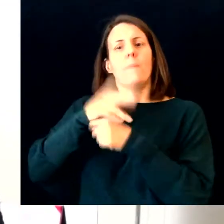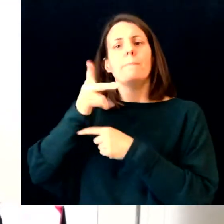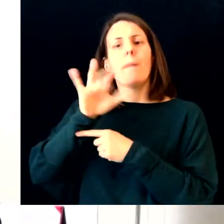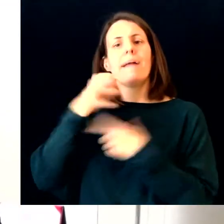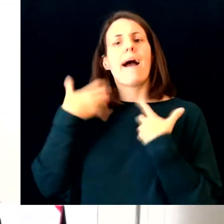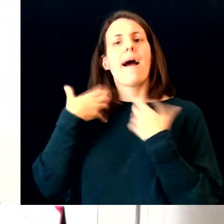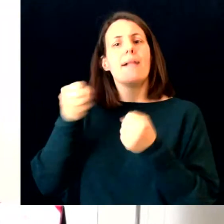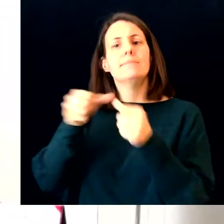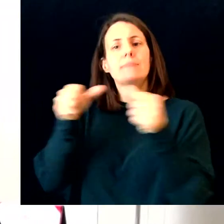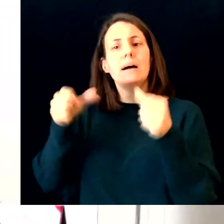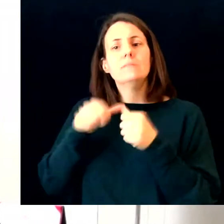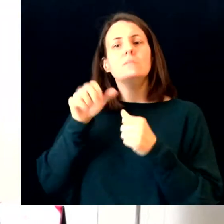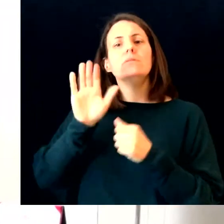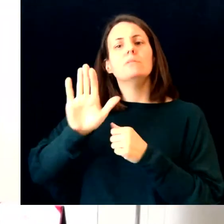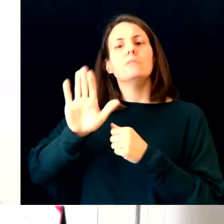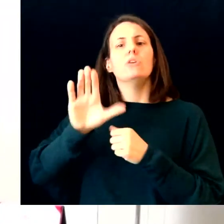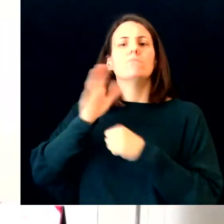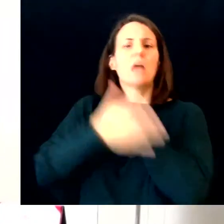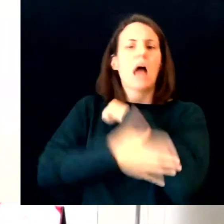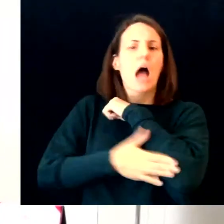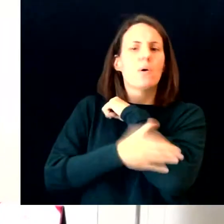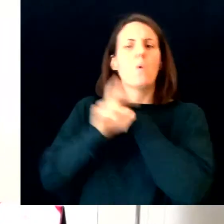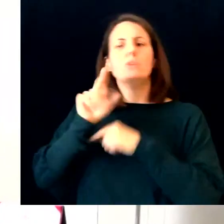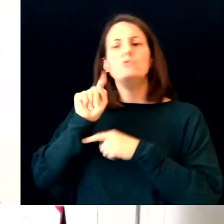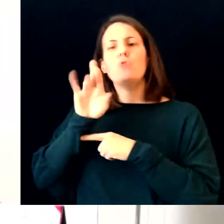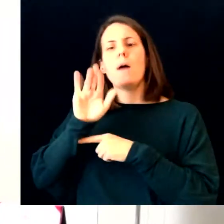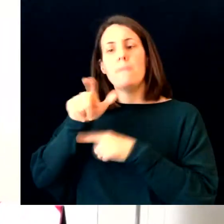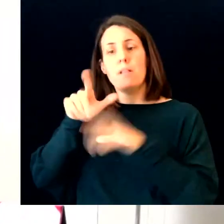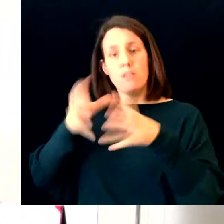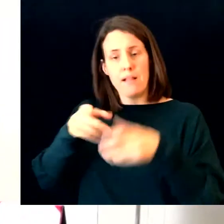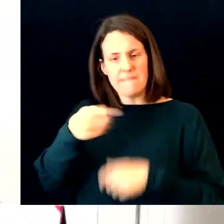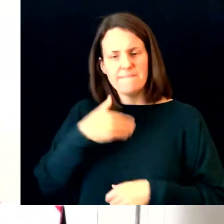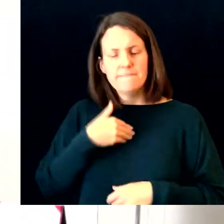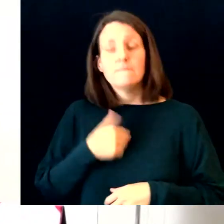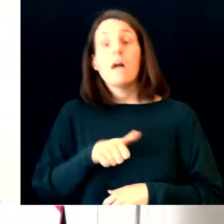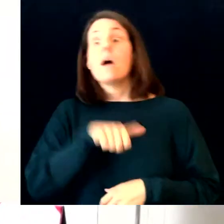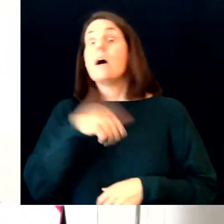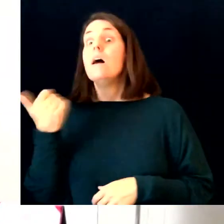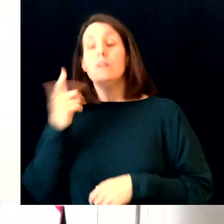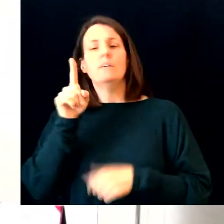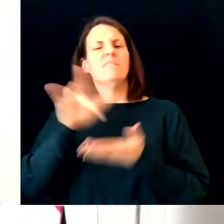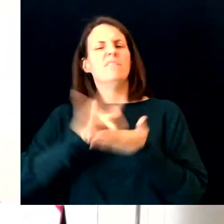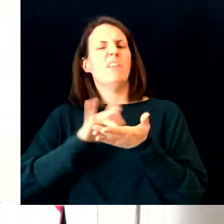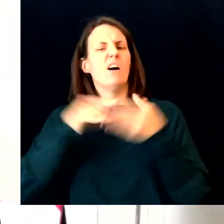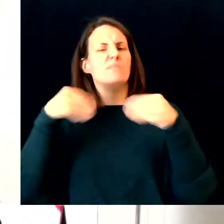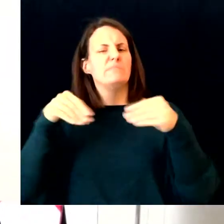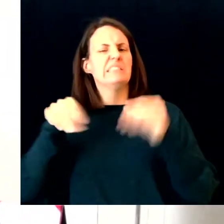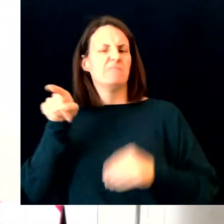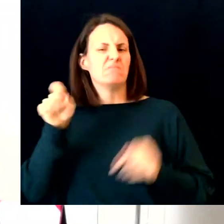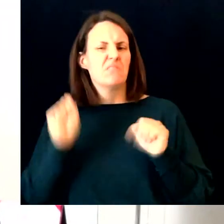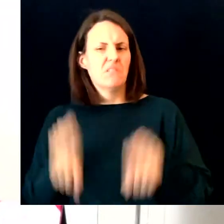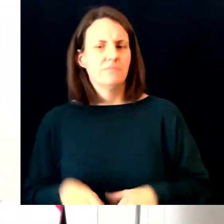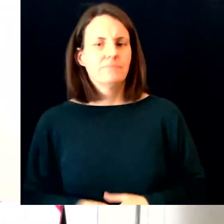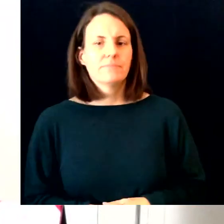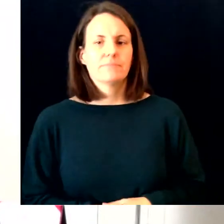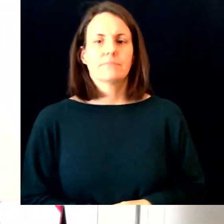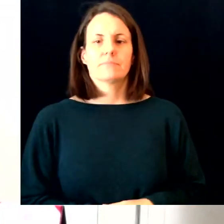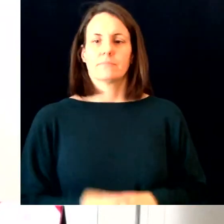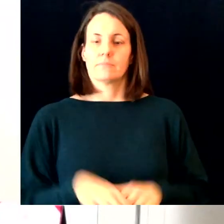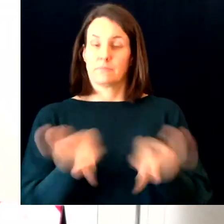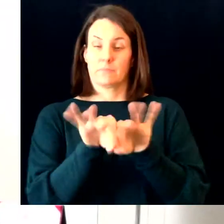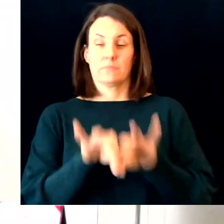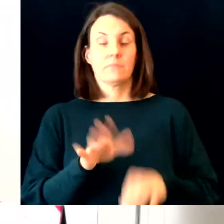the Pfizer COVID-19 for children, and remember, children ages 5 and up can be eligible, you can go